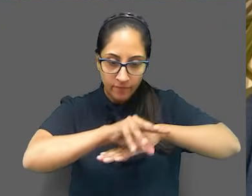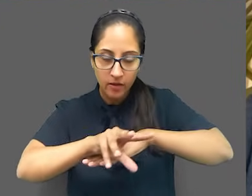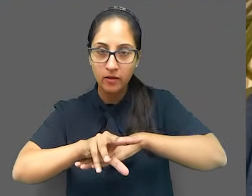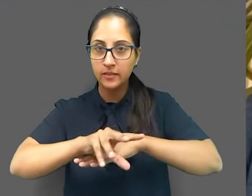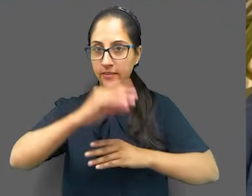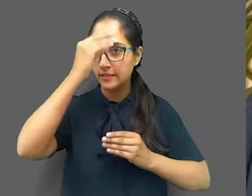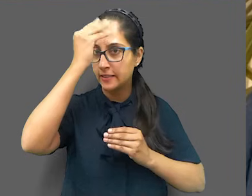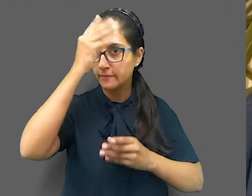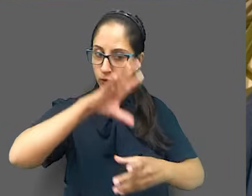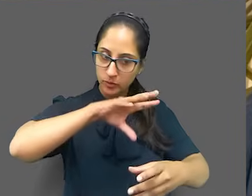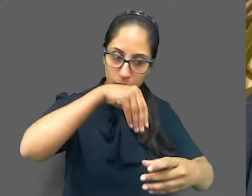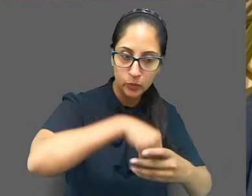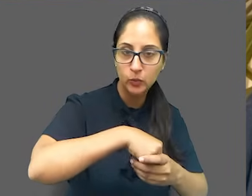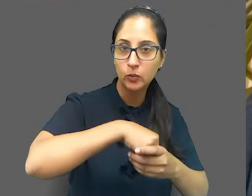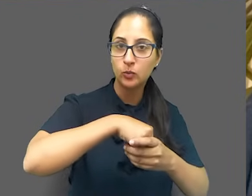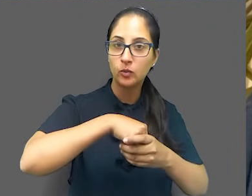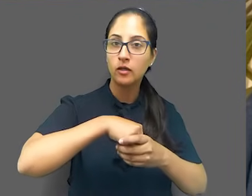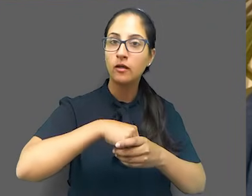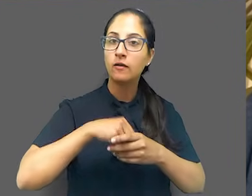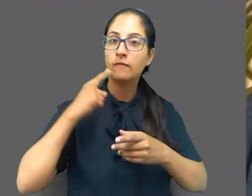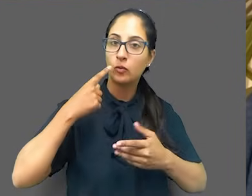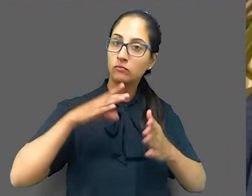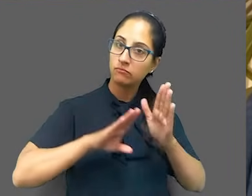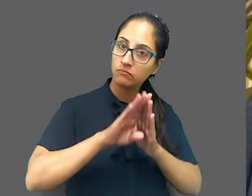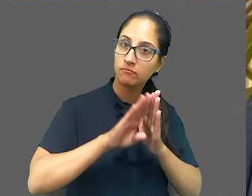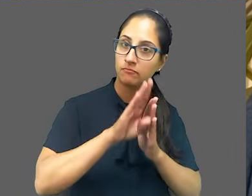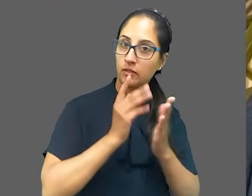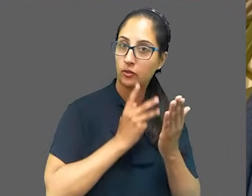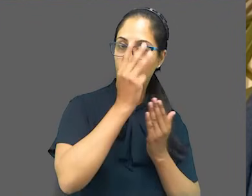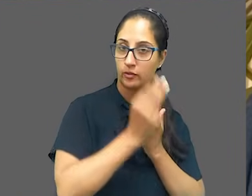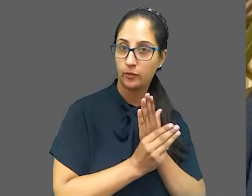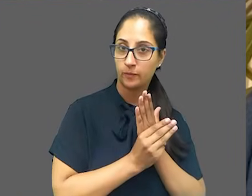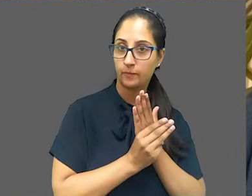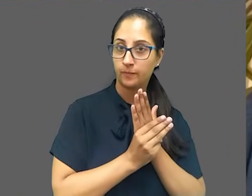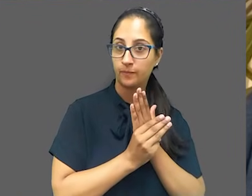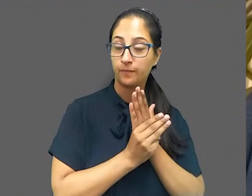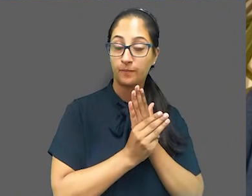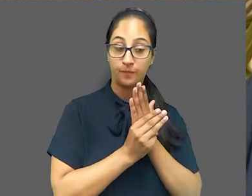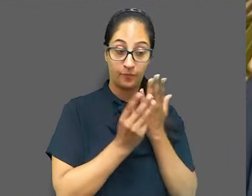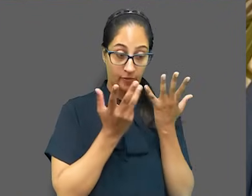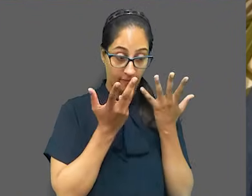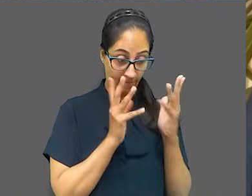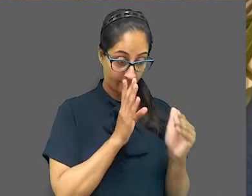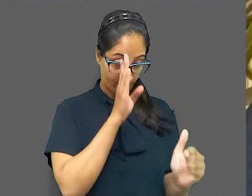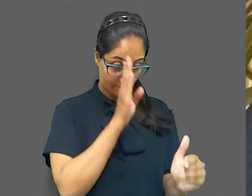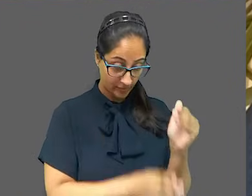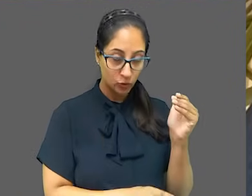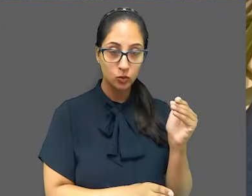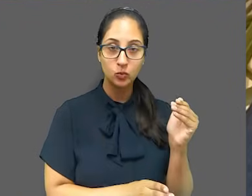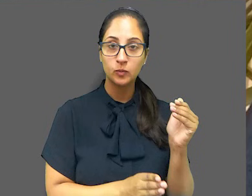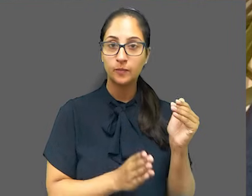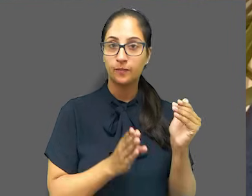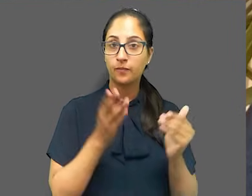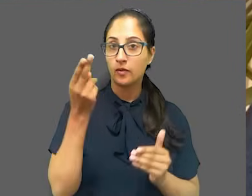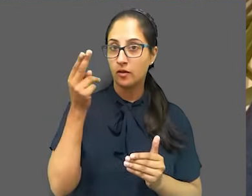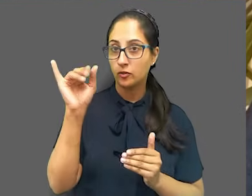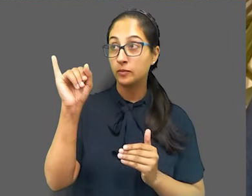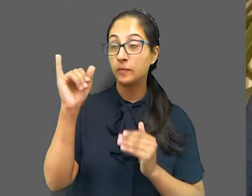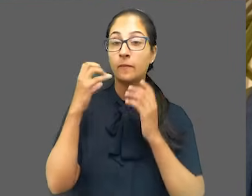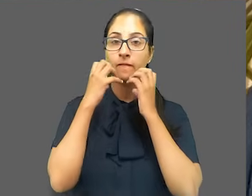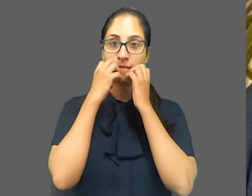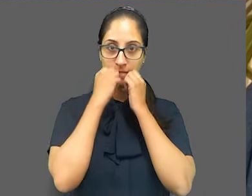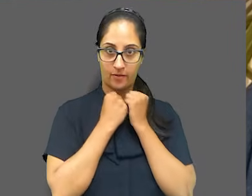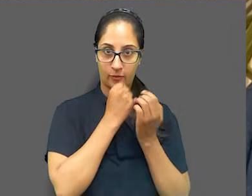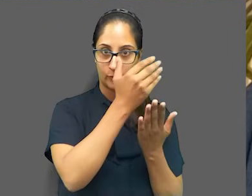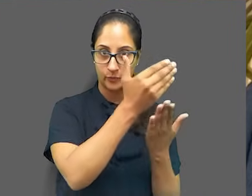the content and the approach of the secondary curriculum. It's very dear to his heart, and he